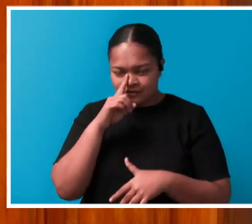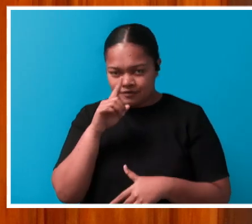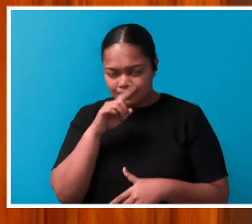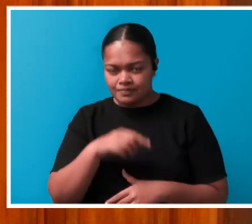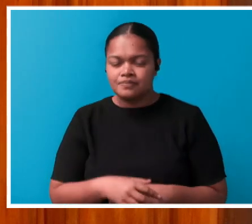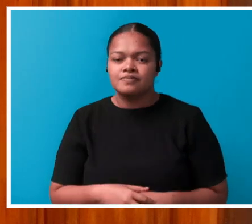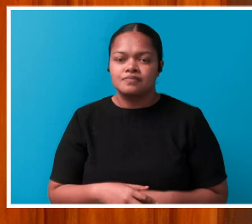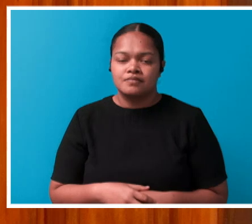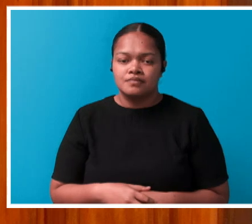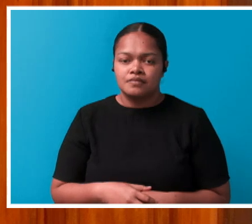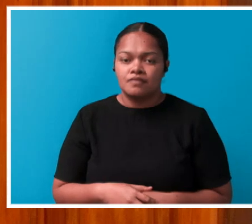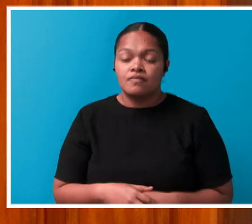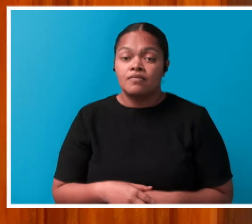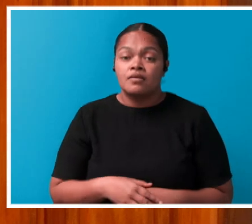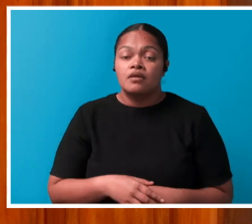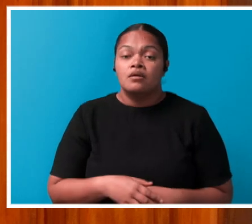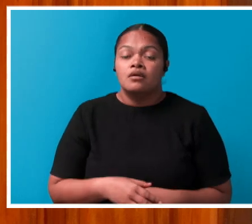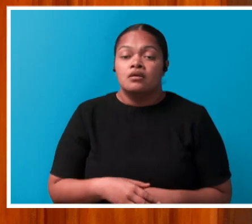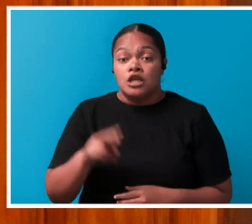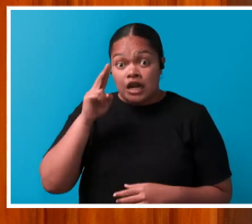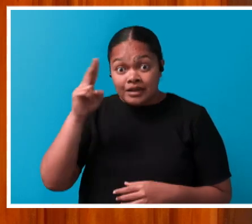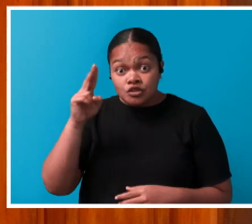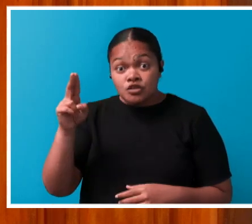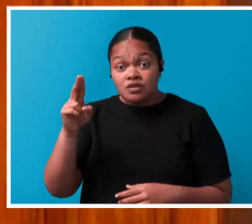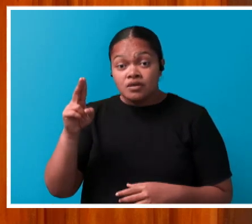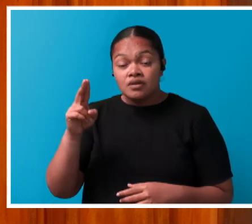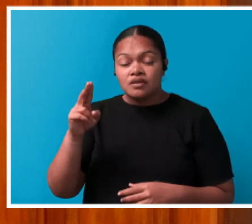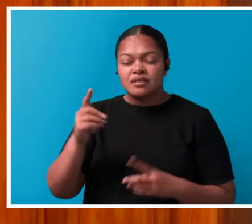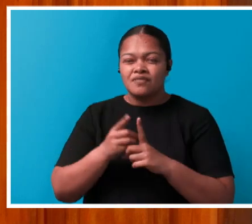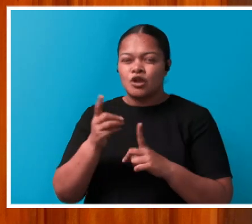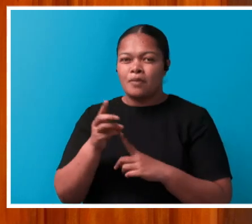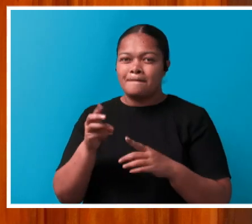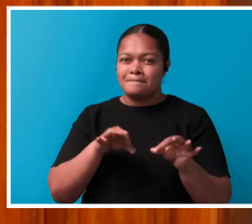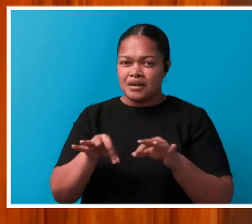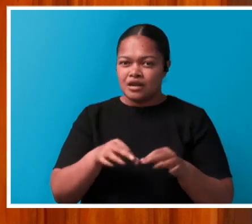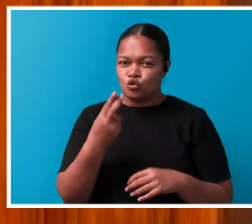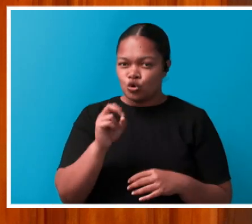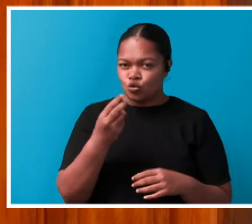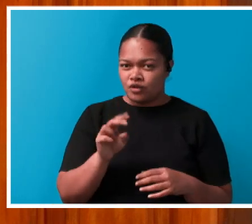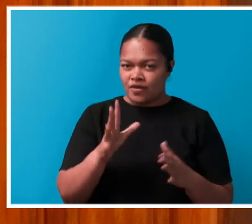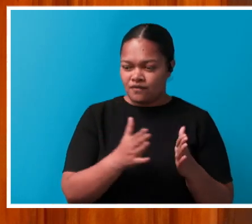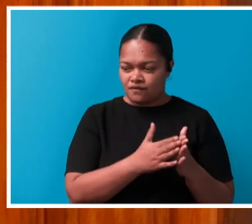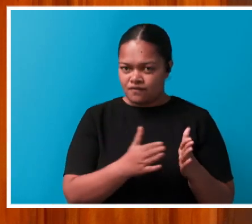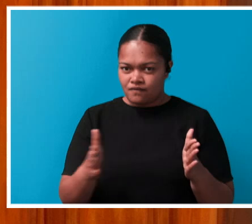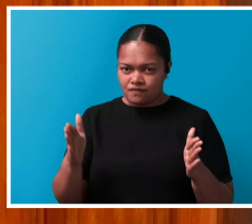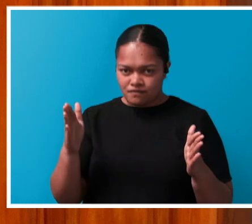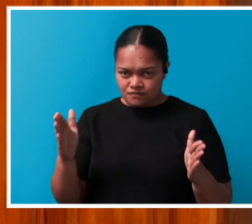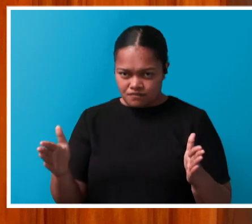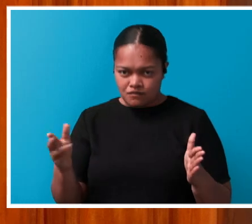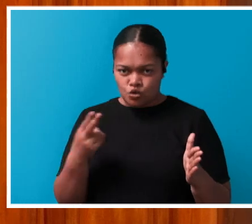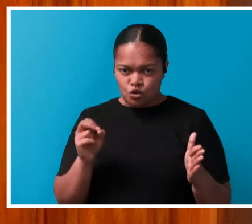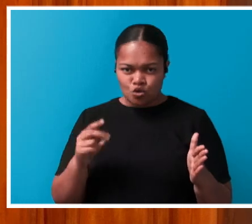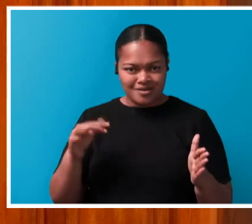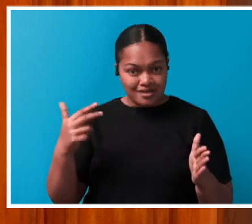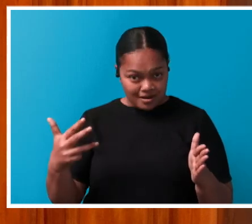These efforts are guided by the recently formulated National Development Plan 2025 to 2029 and Vision 2050. Mr.